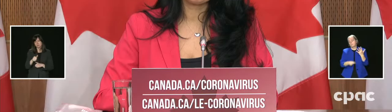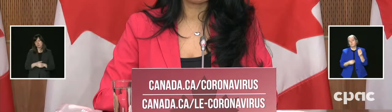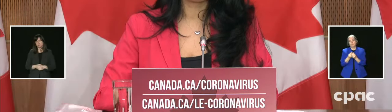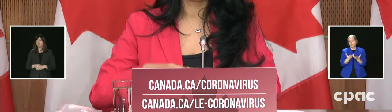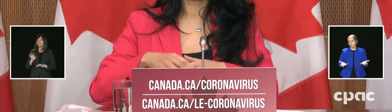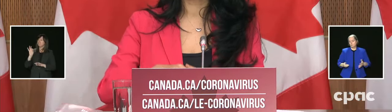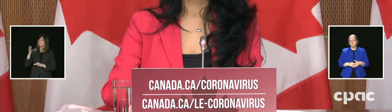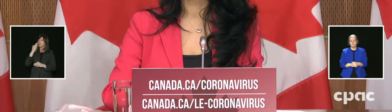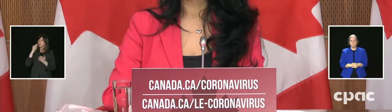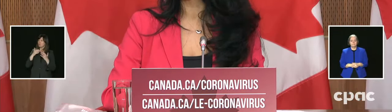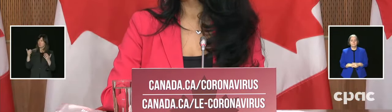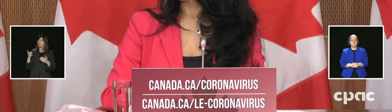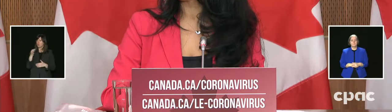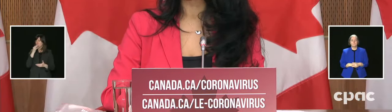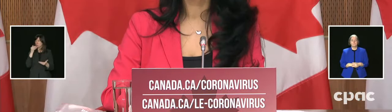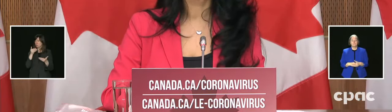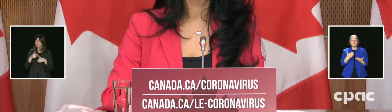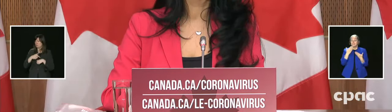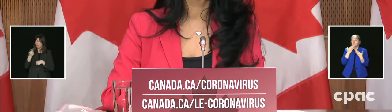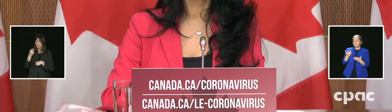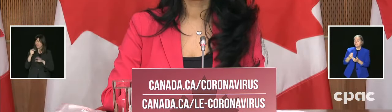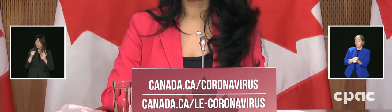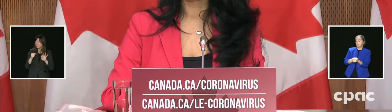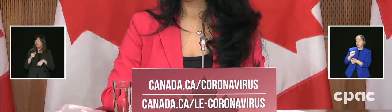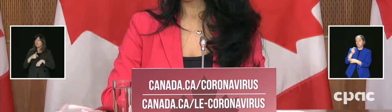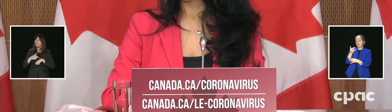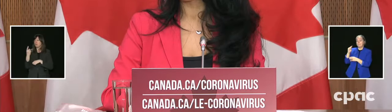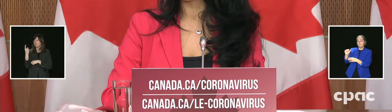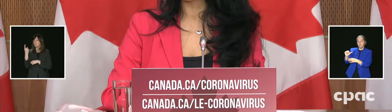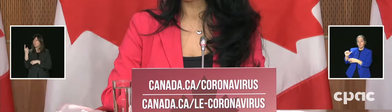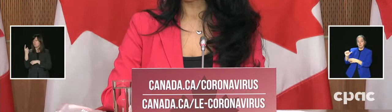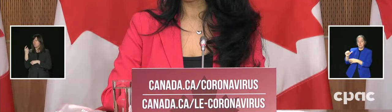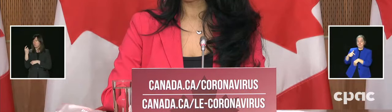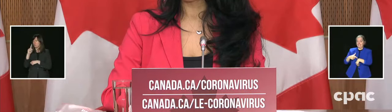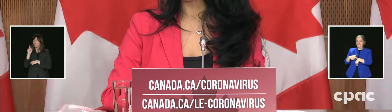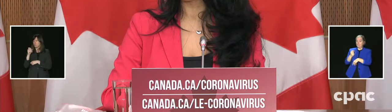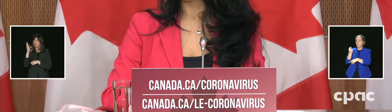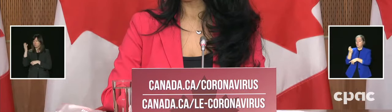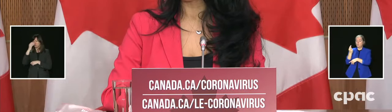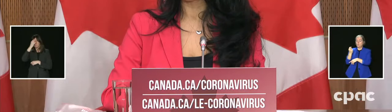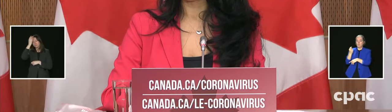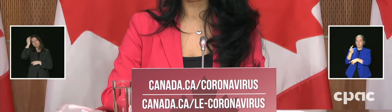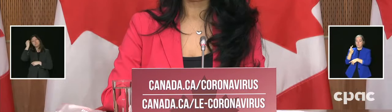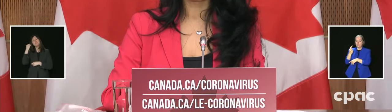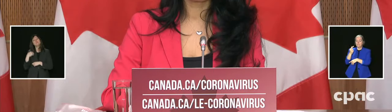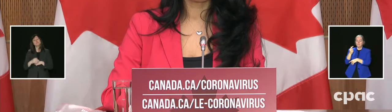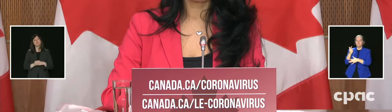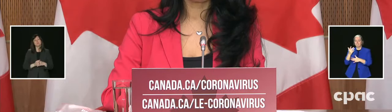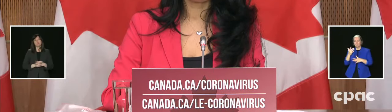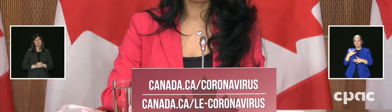Thank you, Dr. Sharma. We're getting really close to 11 o'clock. I think we have time to our one very last question on the phone.